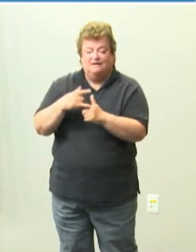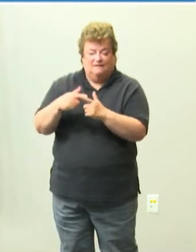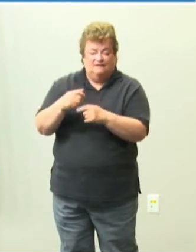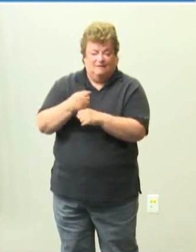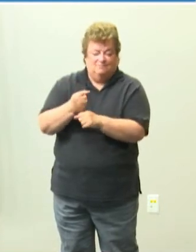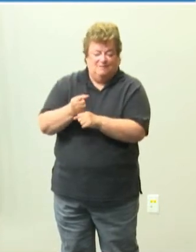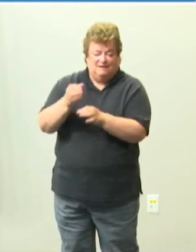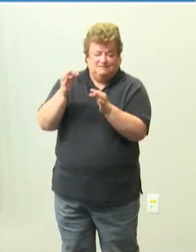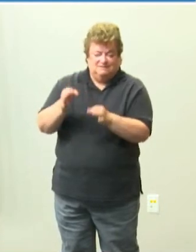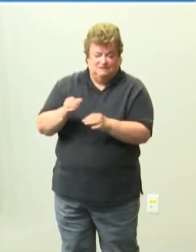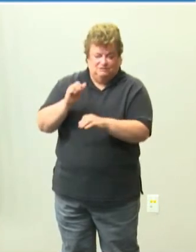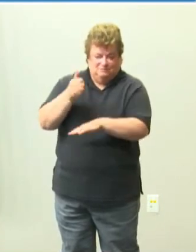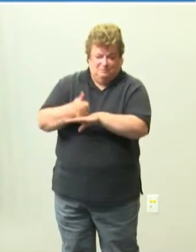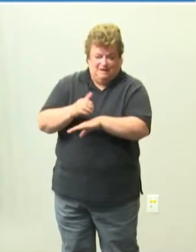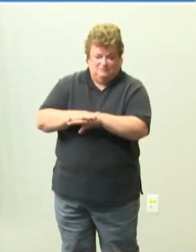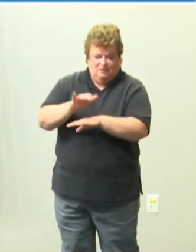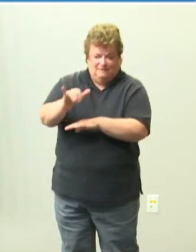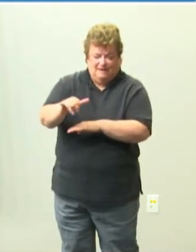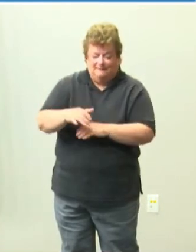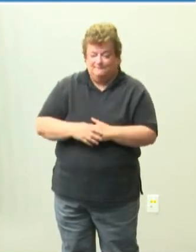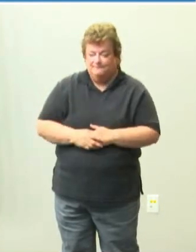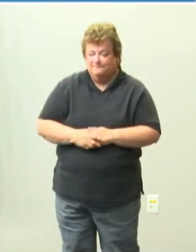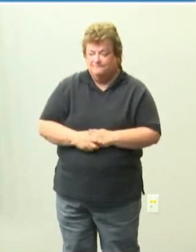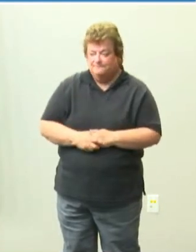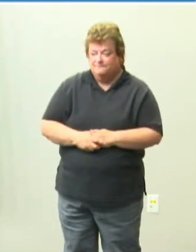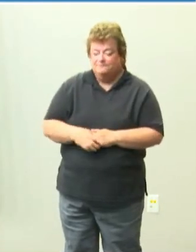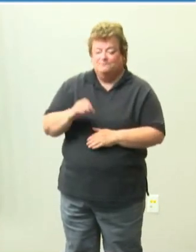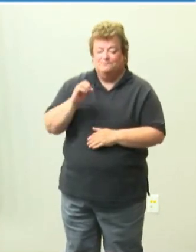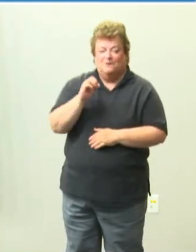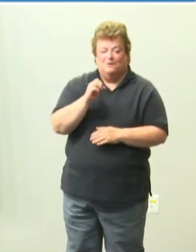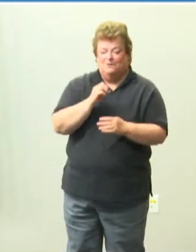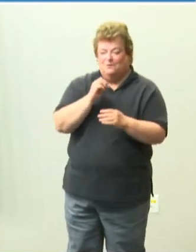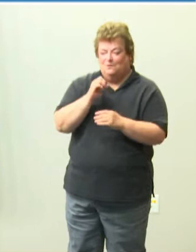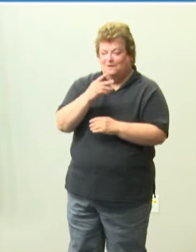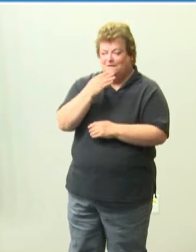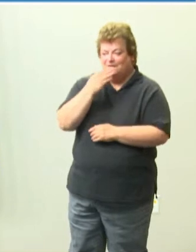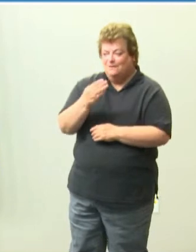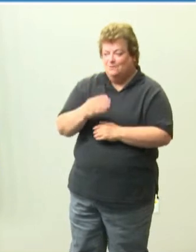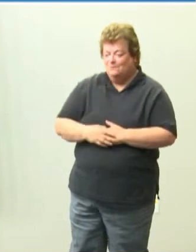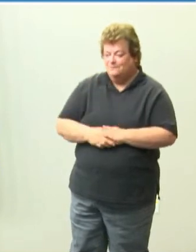decisions based on that. Okay, thank you. Mm-hmm.